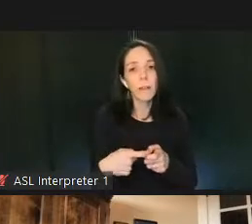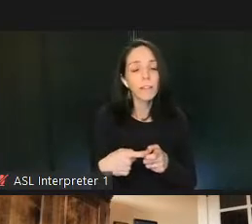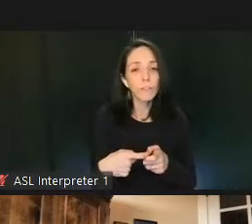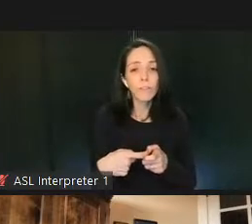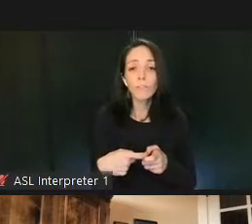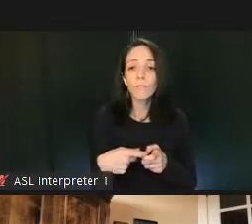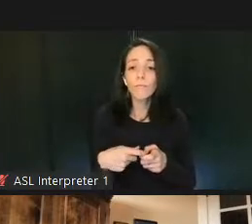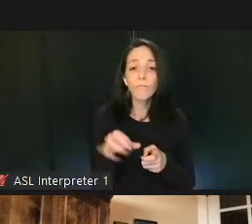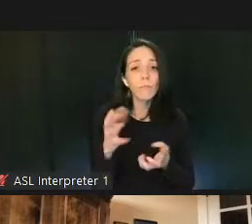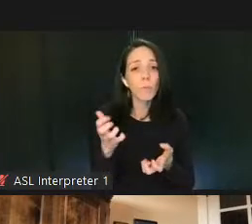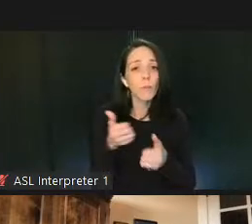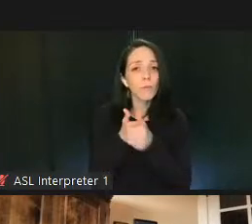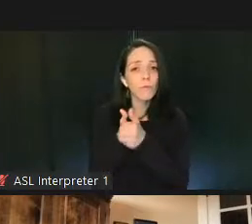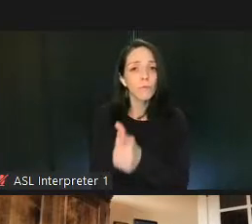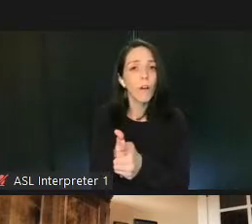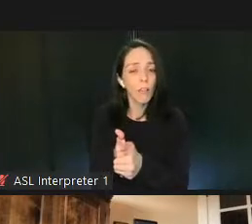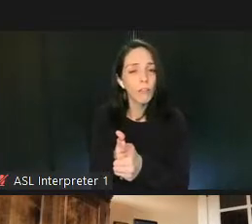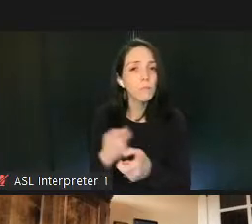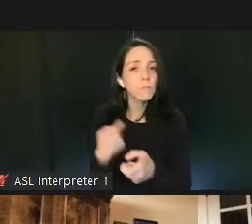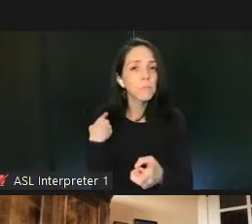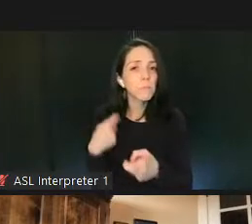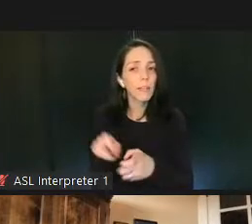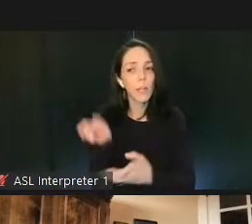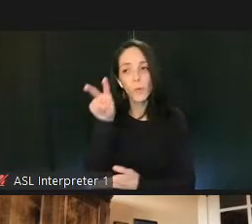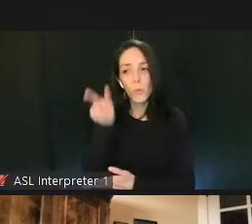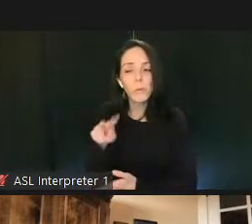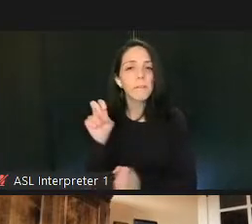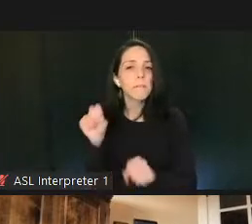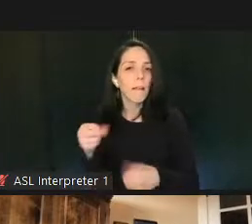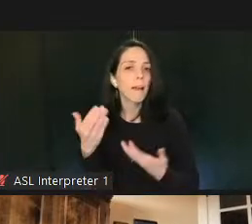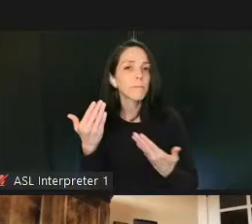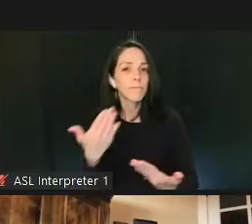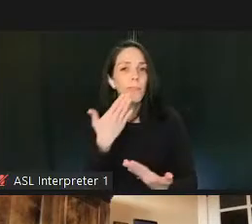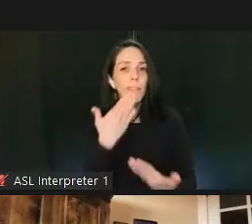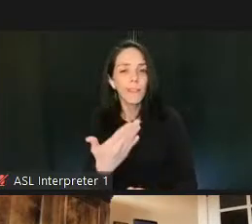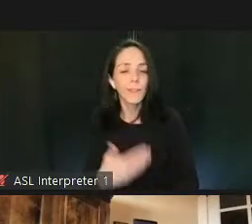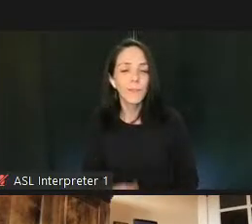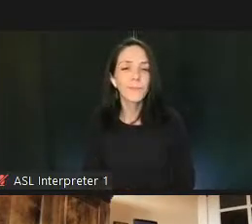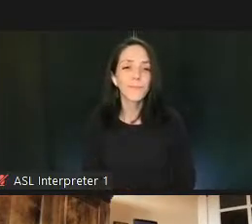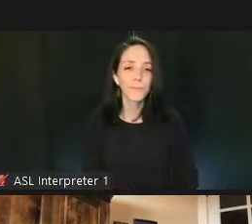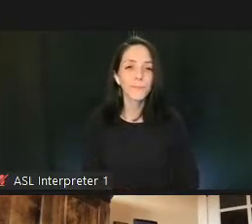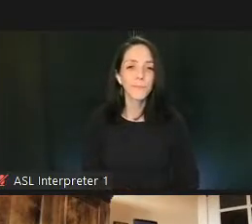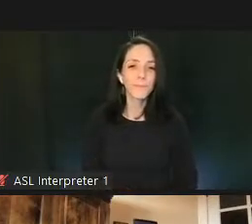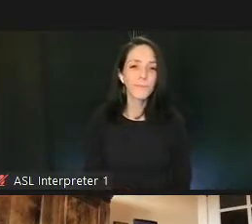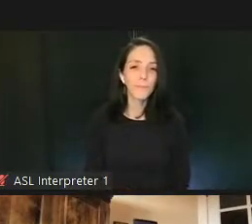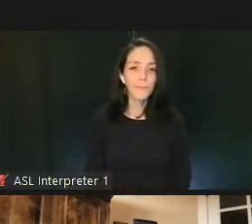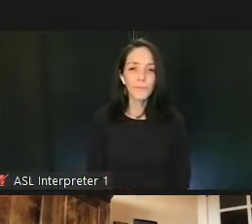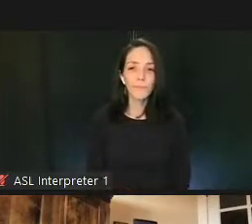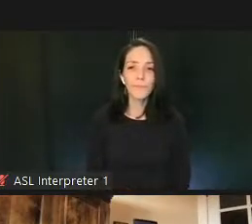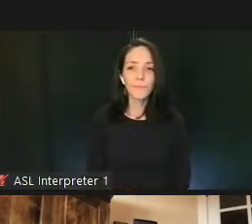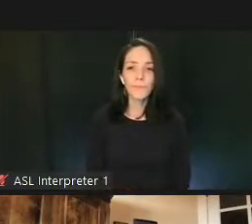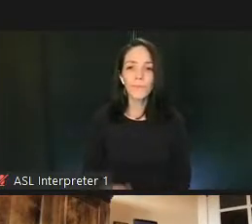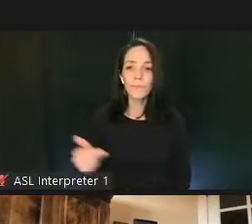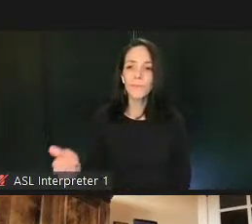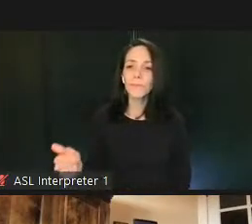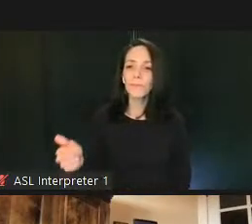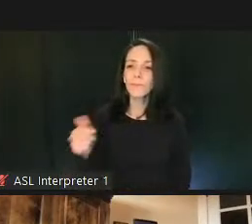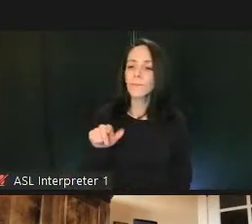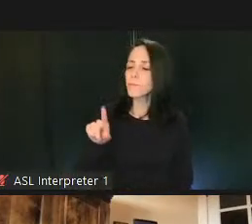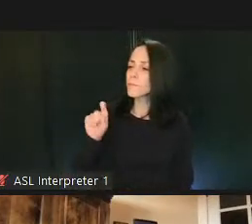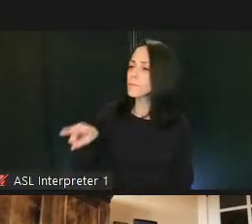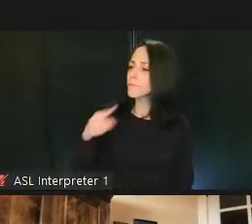along in Spanish. Thank you. Gracias. Victor, could I ask you